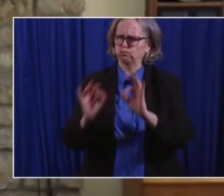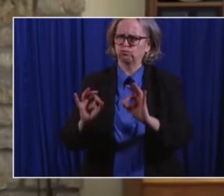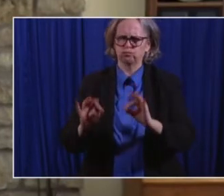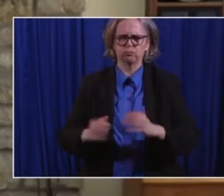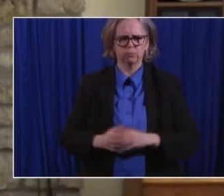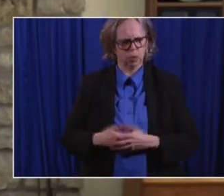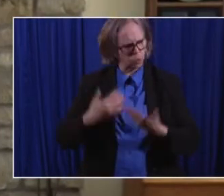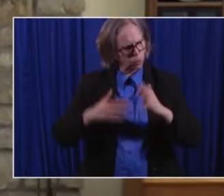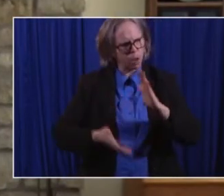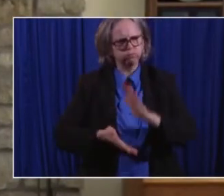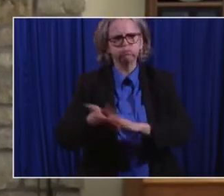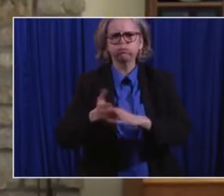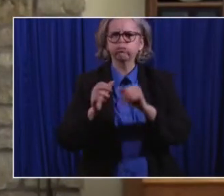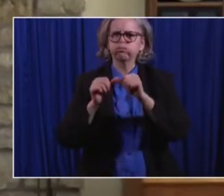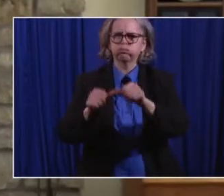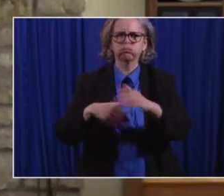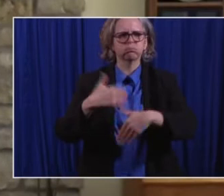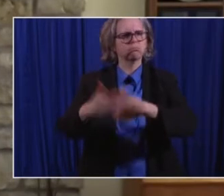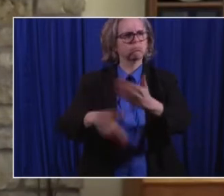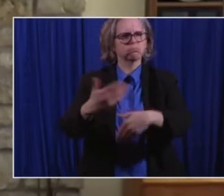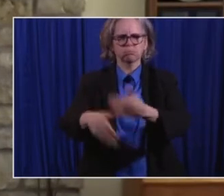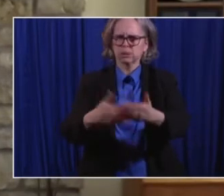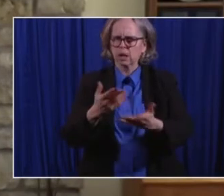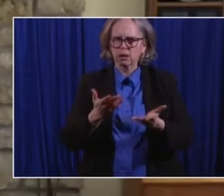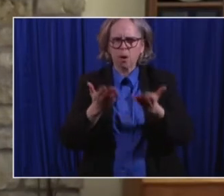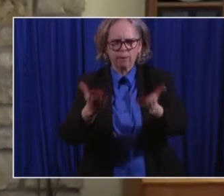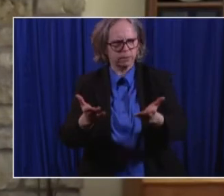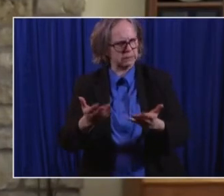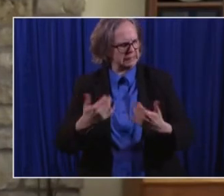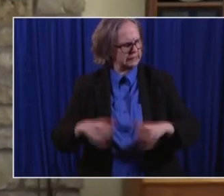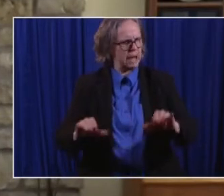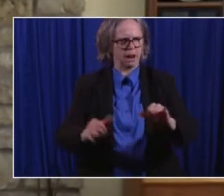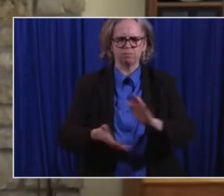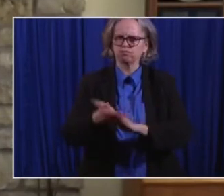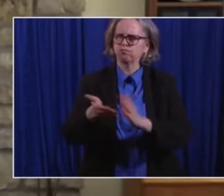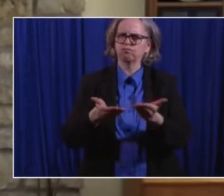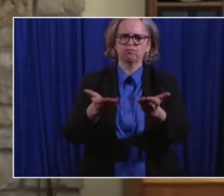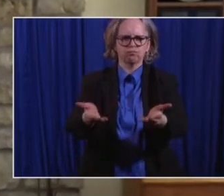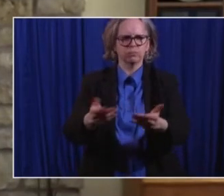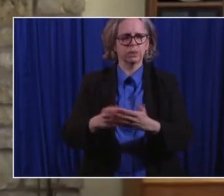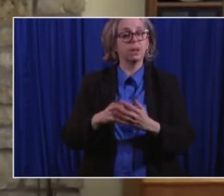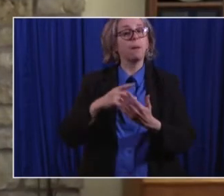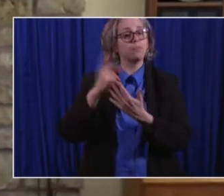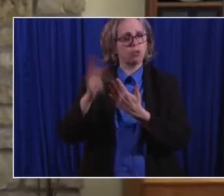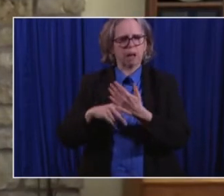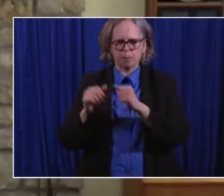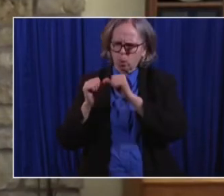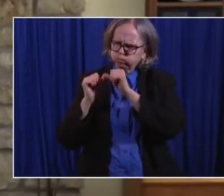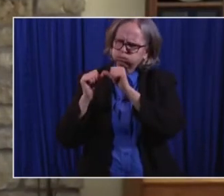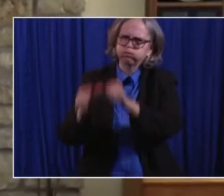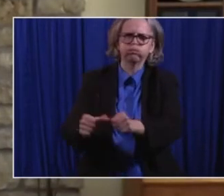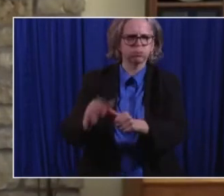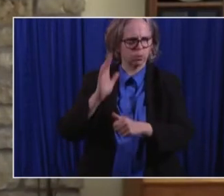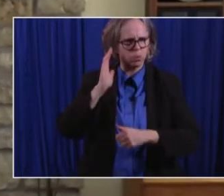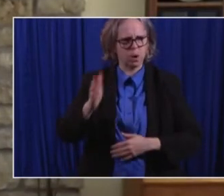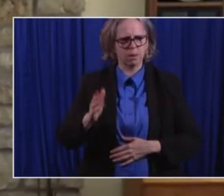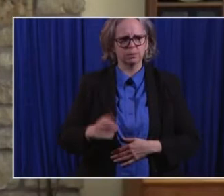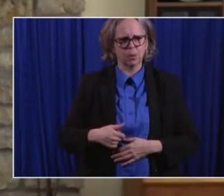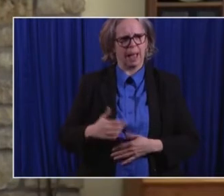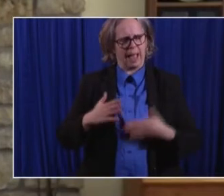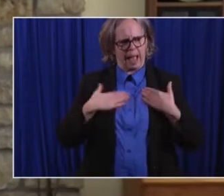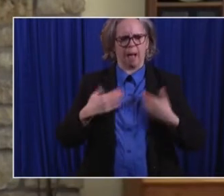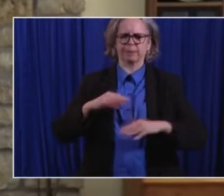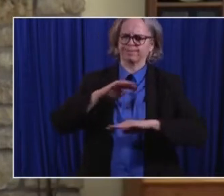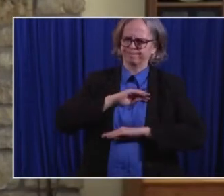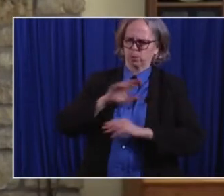occurring this week. So that program will ramp up, and we're happy that this is moving forward.